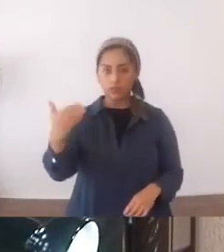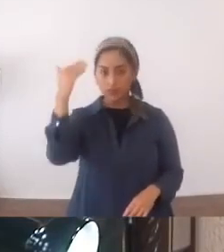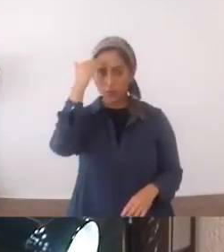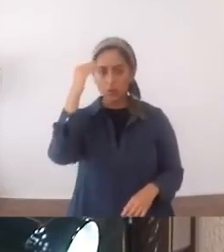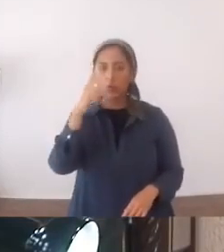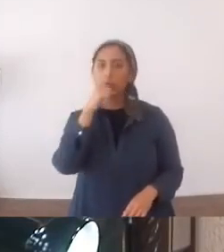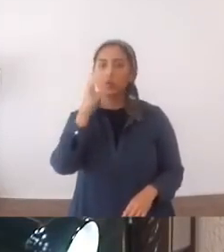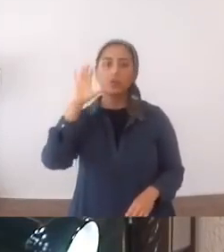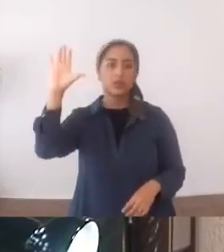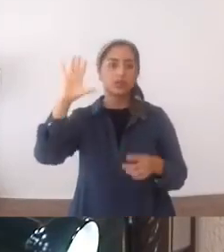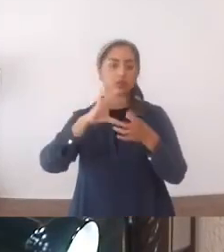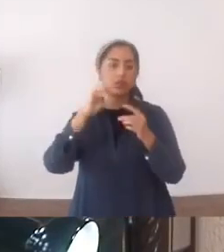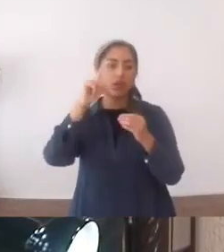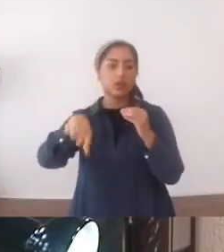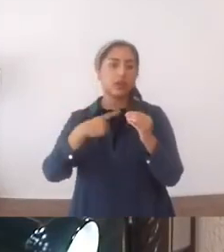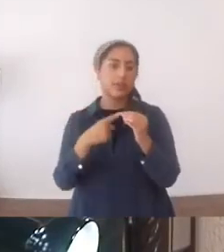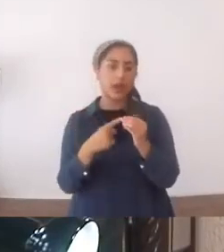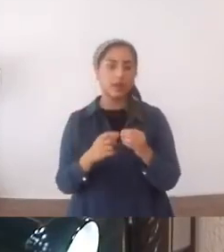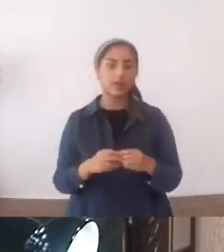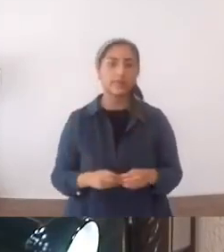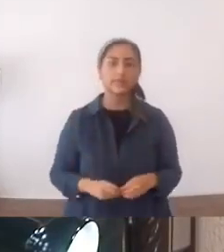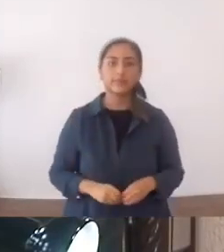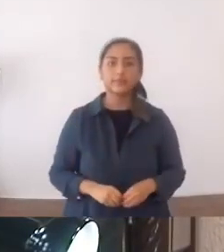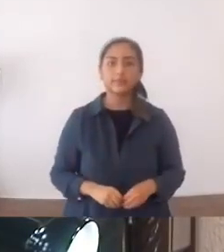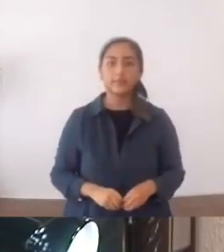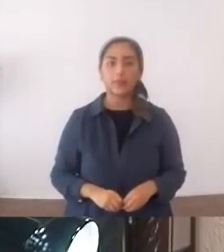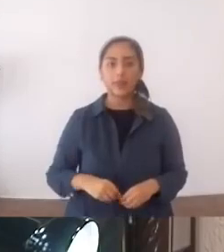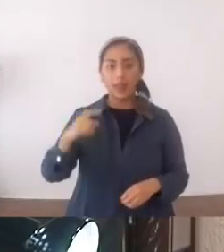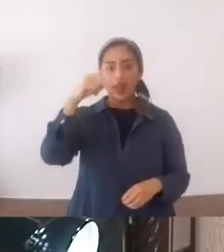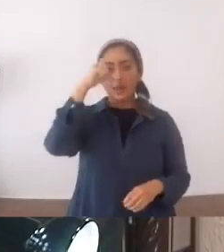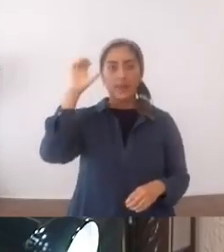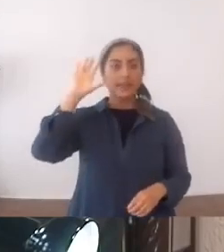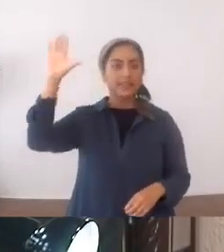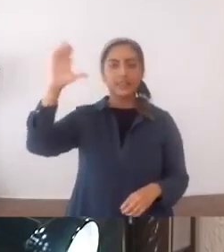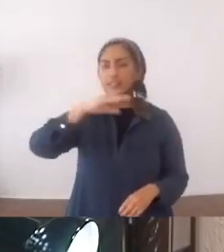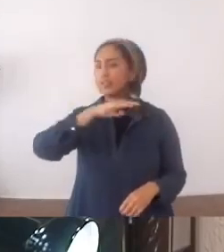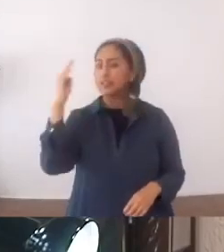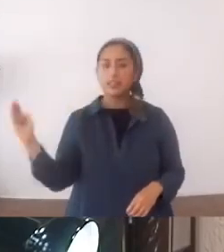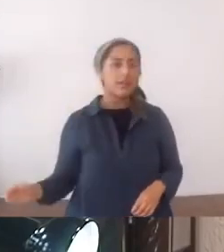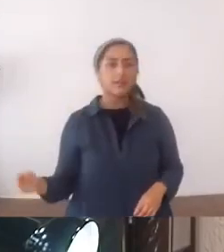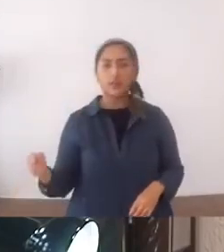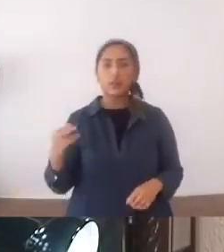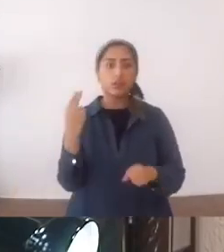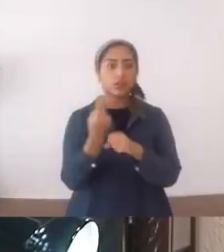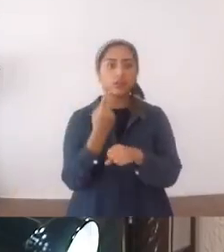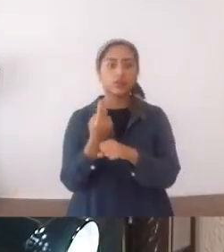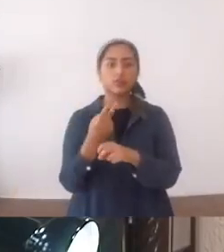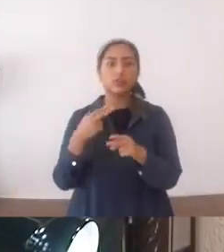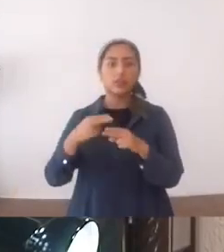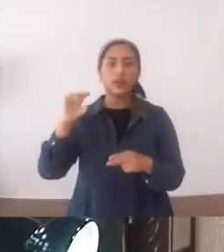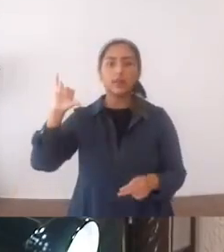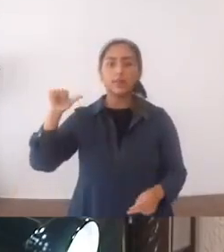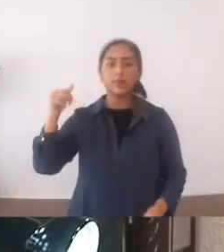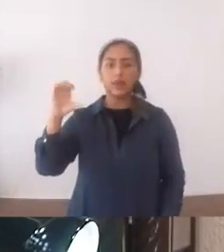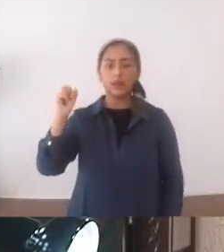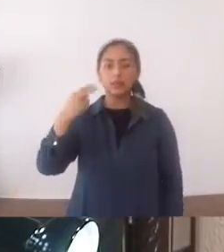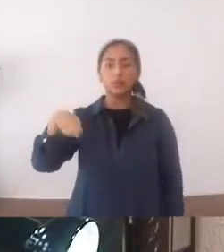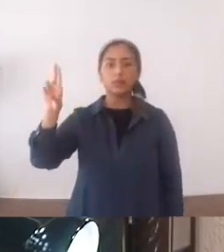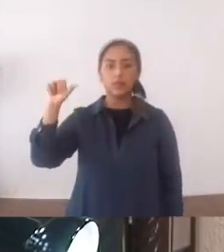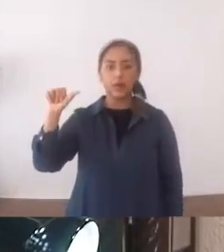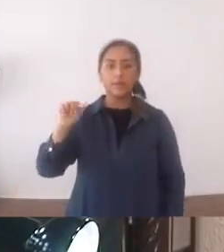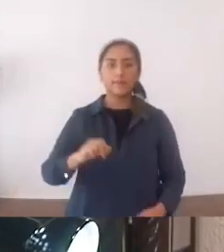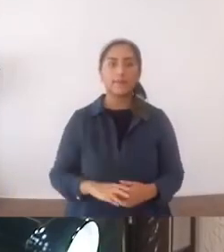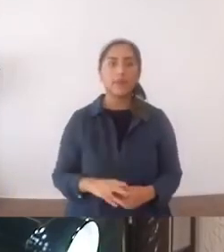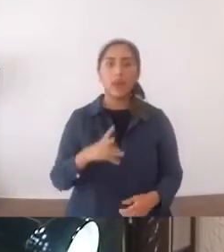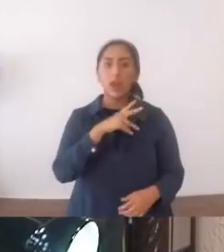y nosotros sabemos a quién se refiere, and we know to who he is referring porque to, él jamás mencionará el nombre de Yahshua. because he